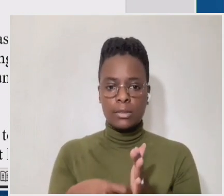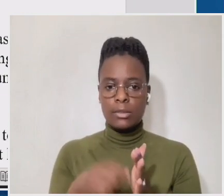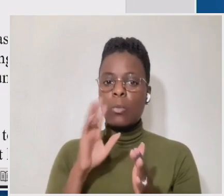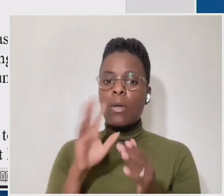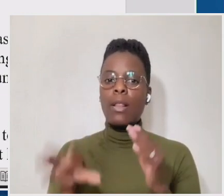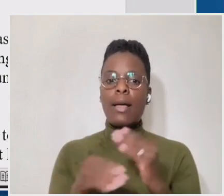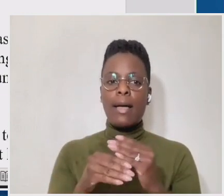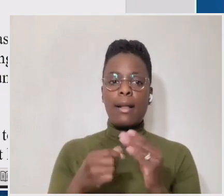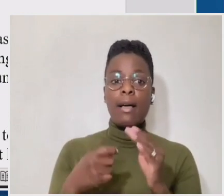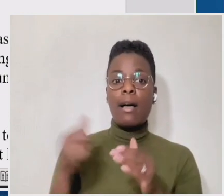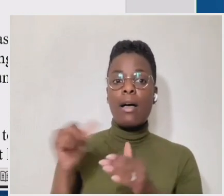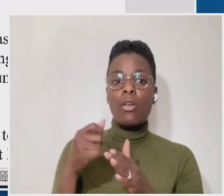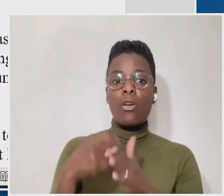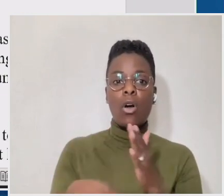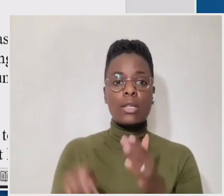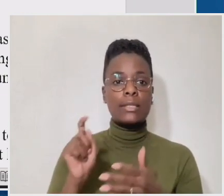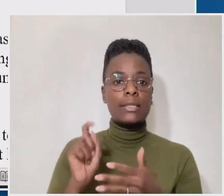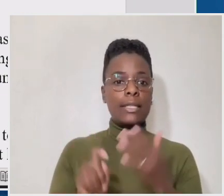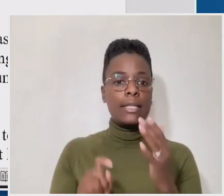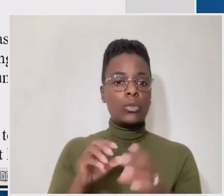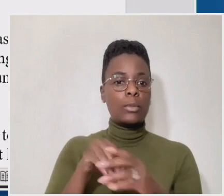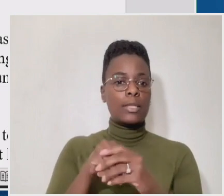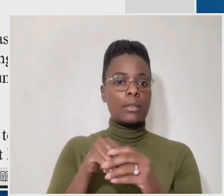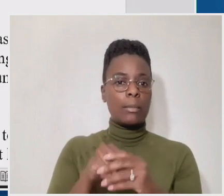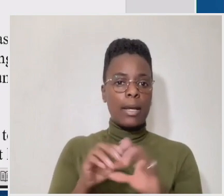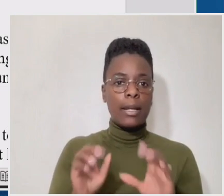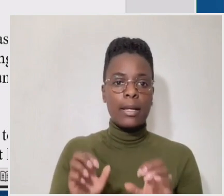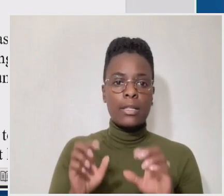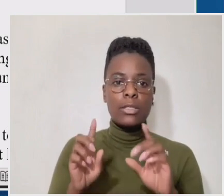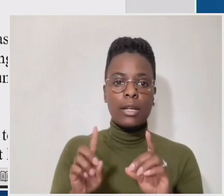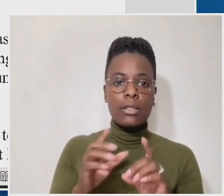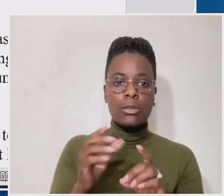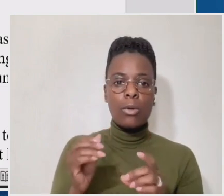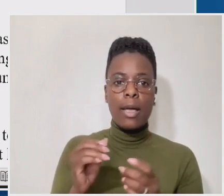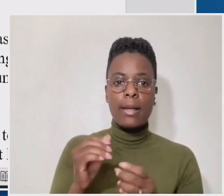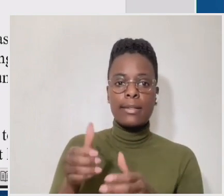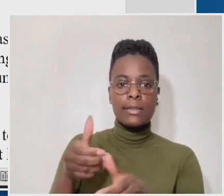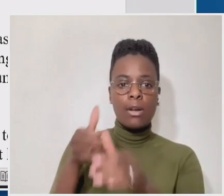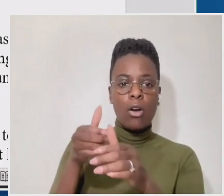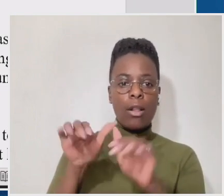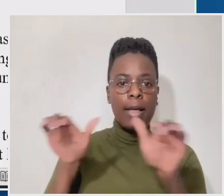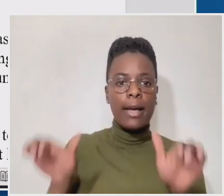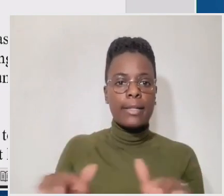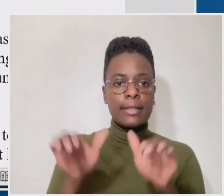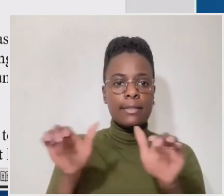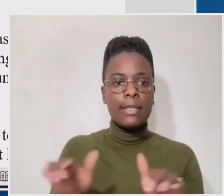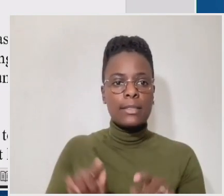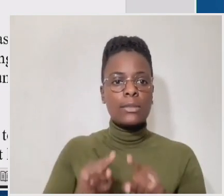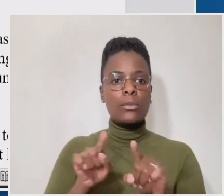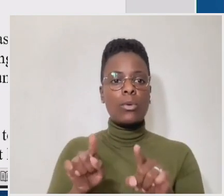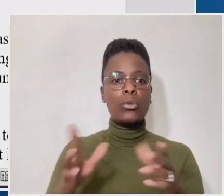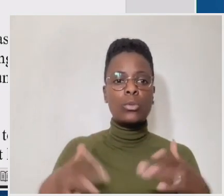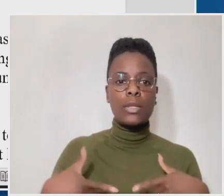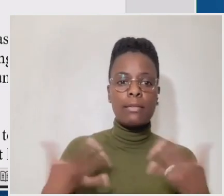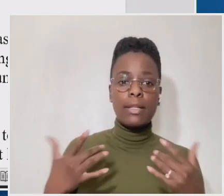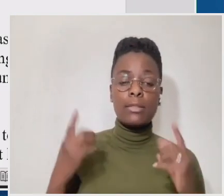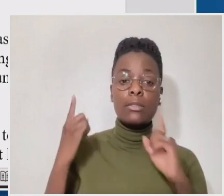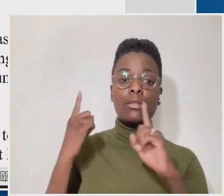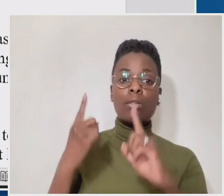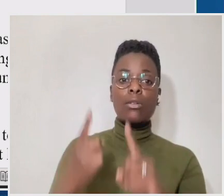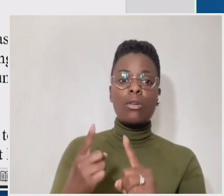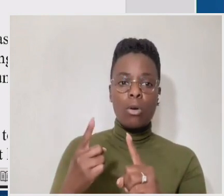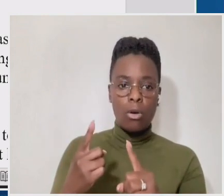to participate in educational and scholarly activities and attend other events that have their purpose to intellectual, social, and cultural